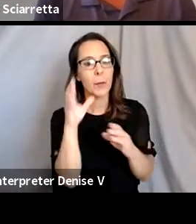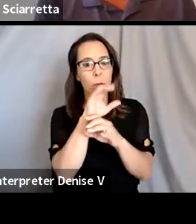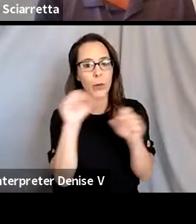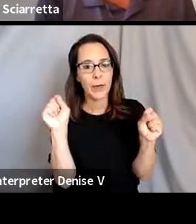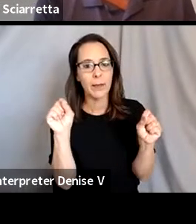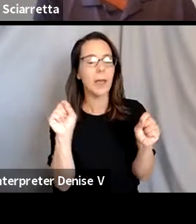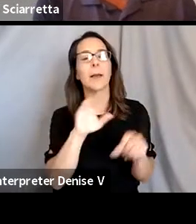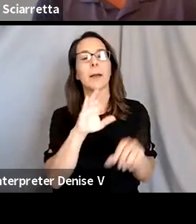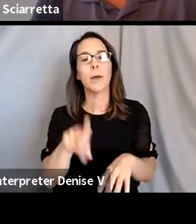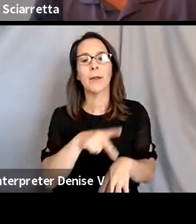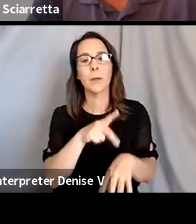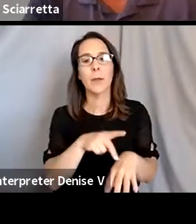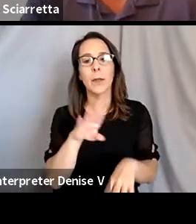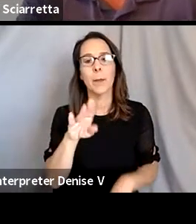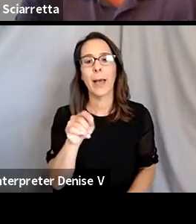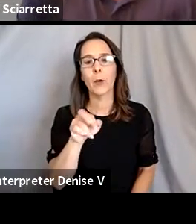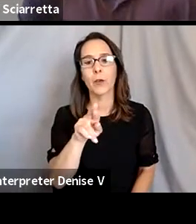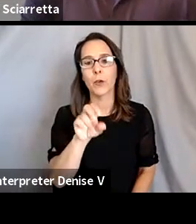very detailed